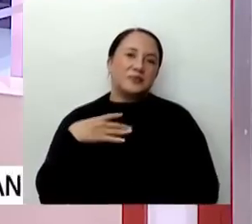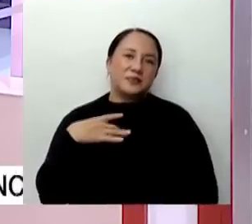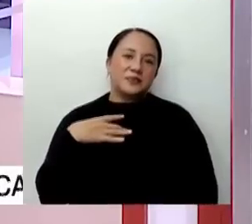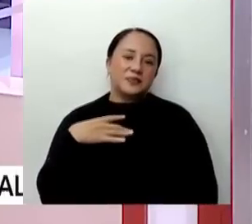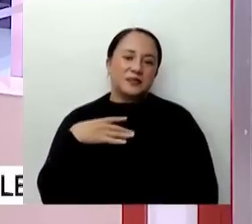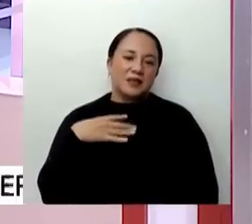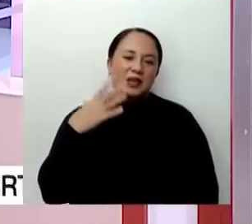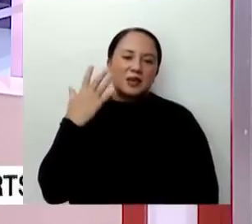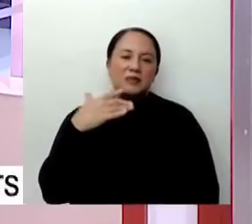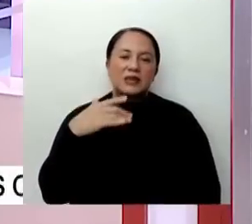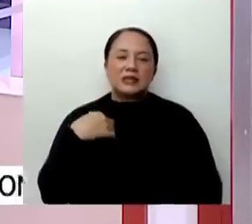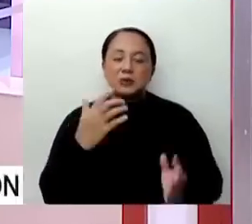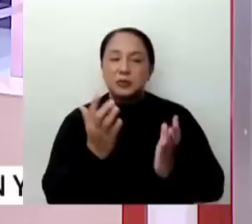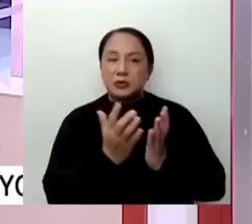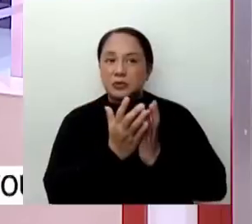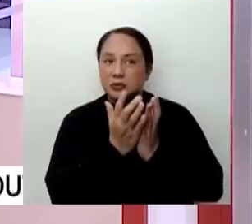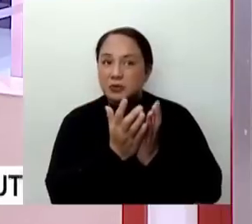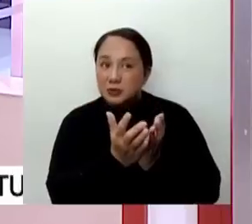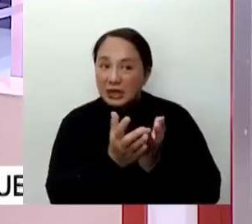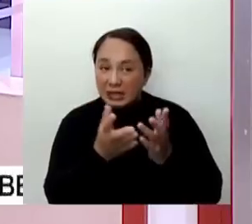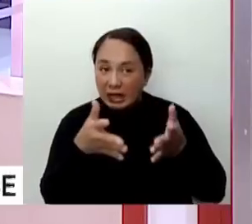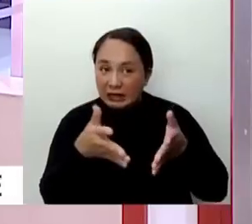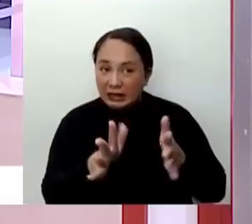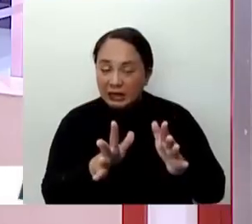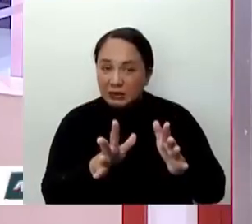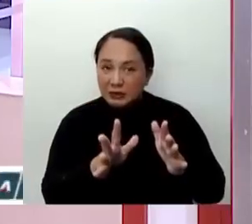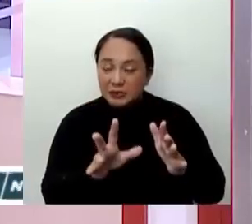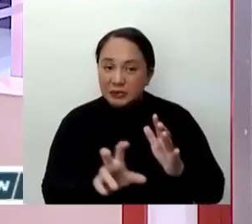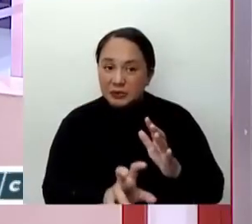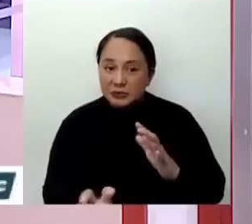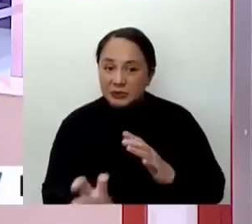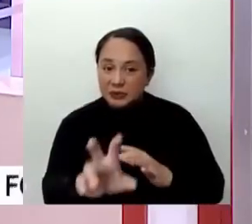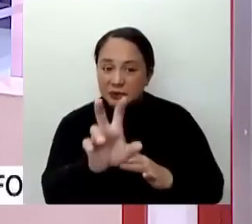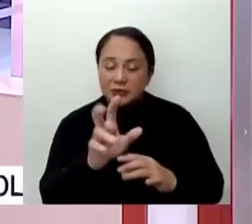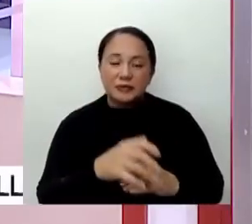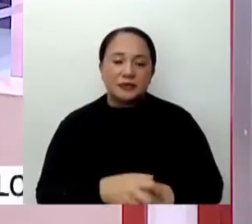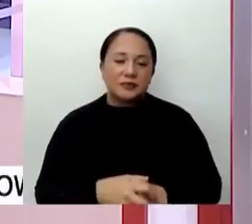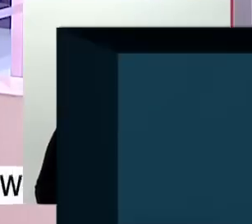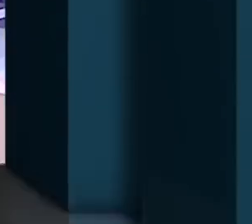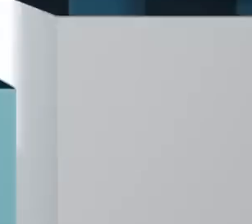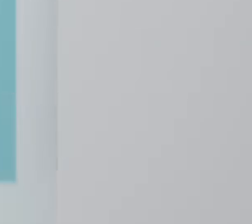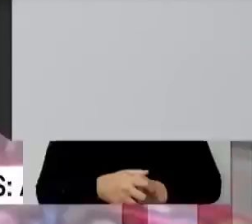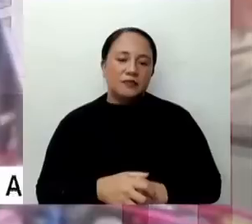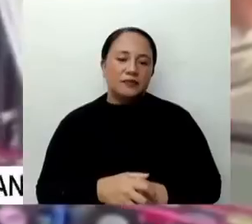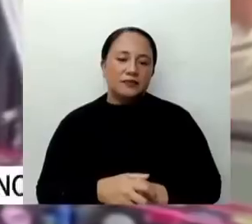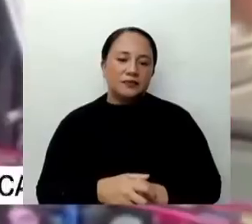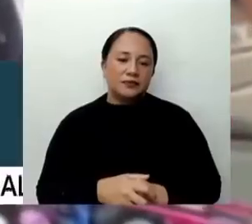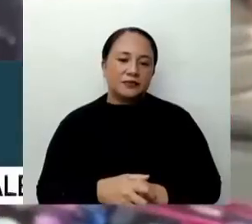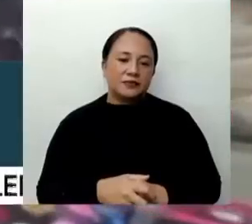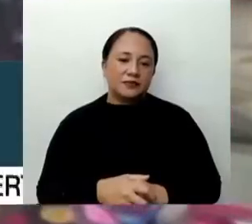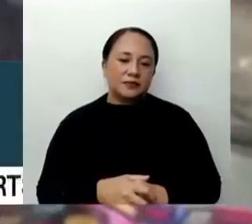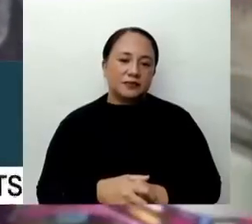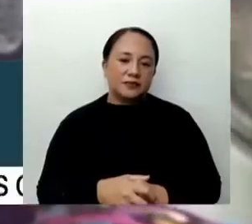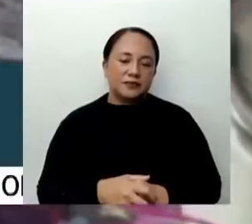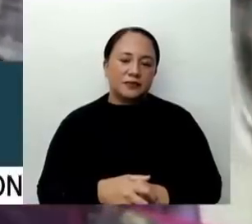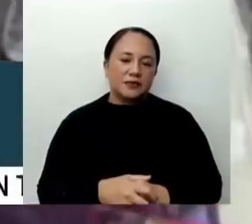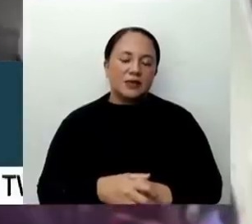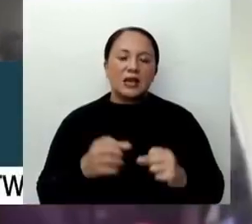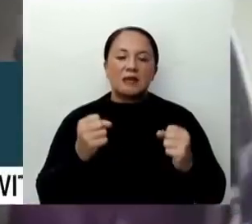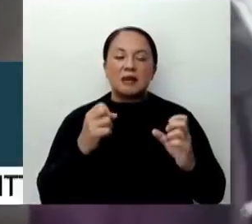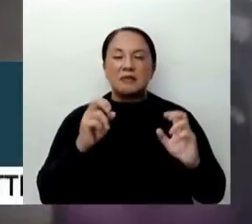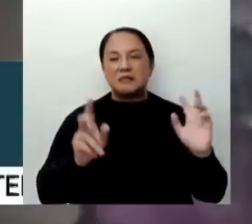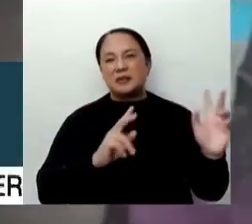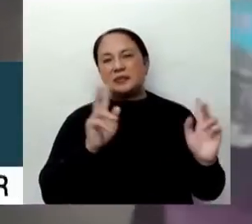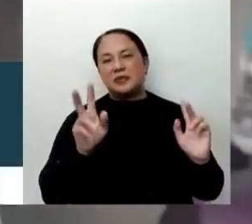the ships will be allowed to set sail. Karen de Guzman filed this report. Many passengers are